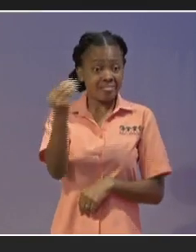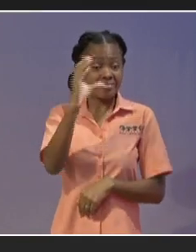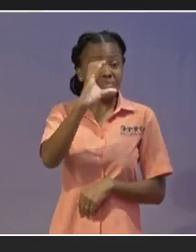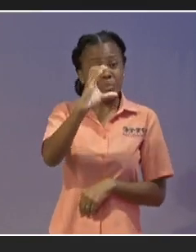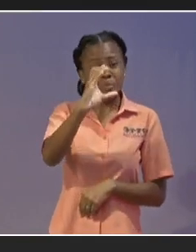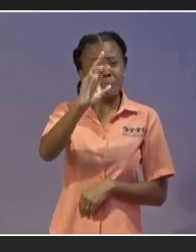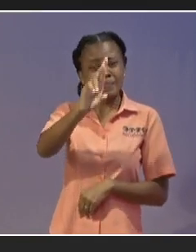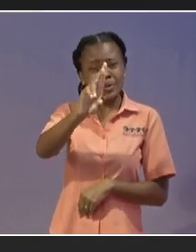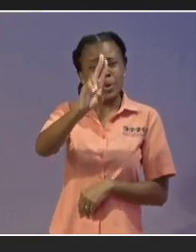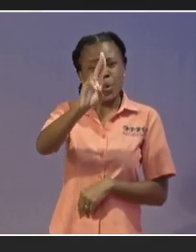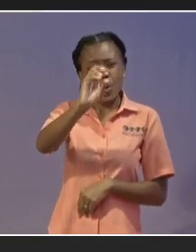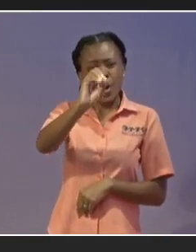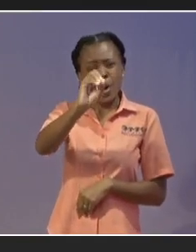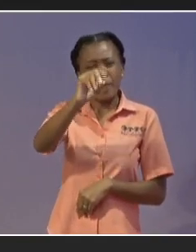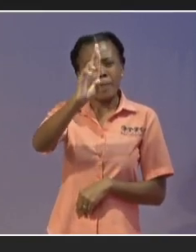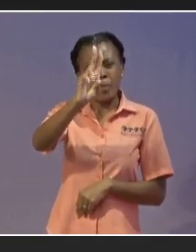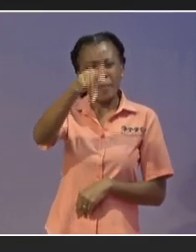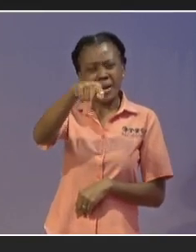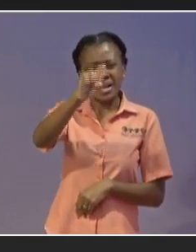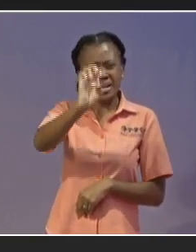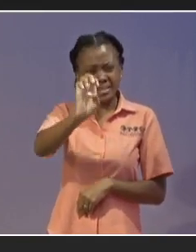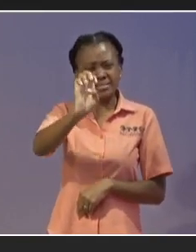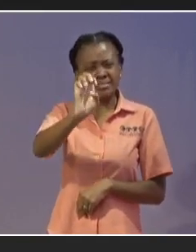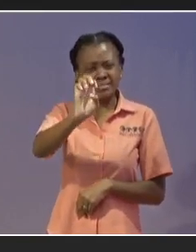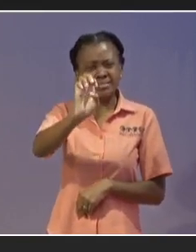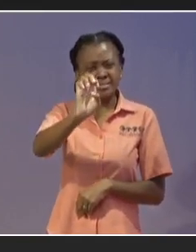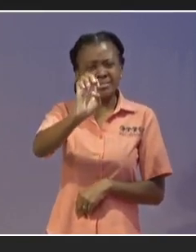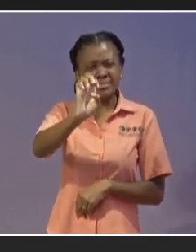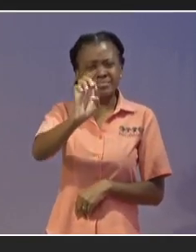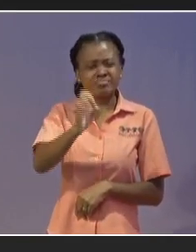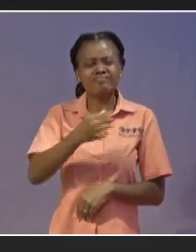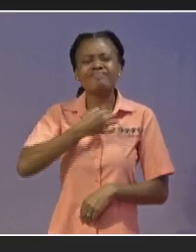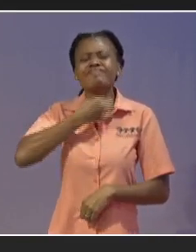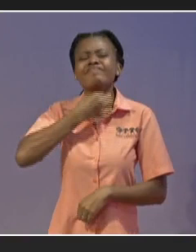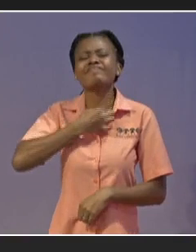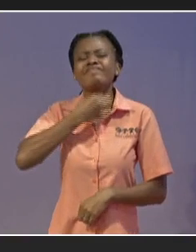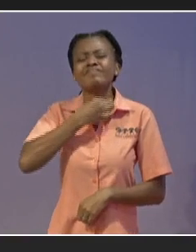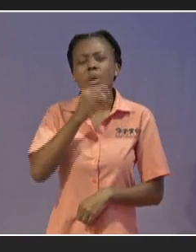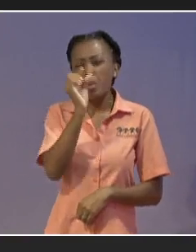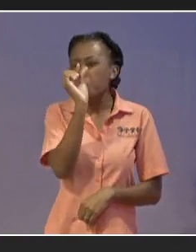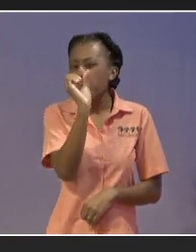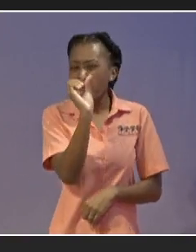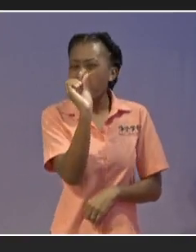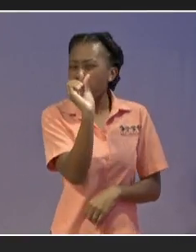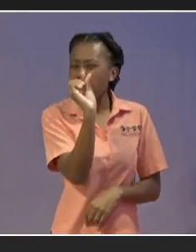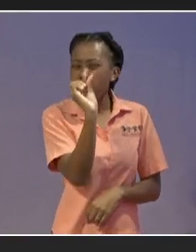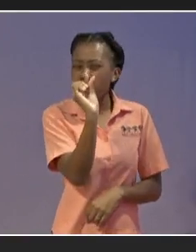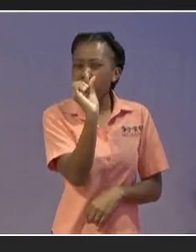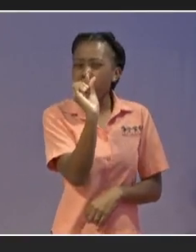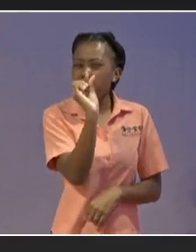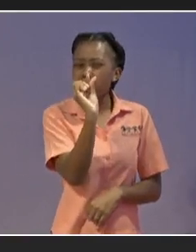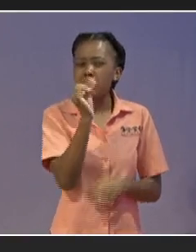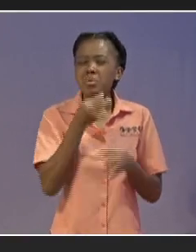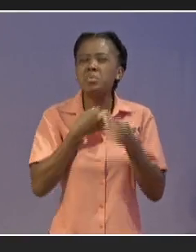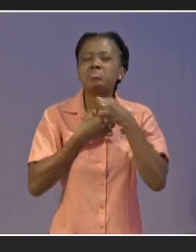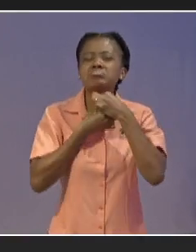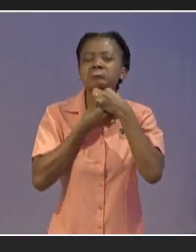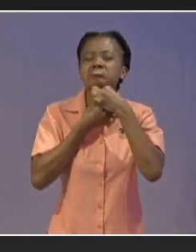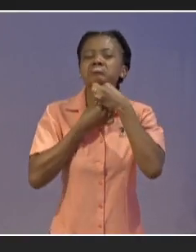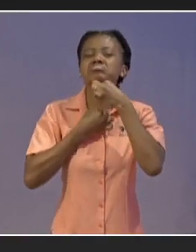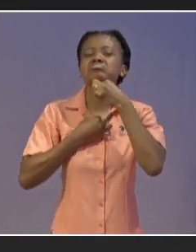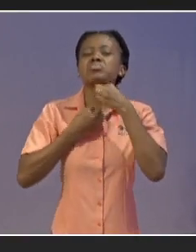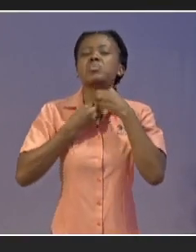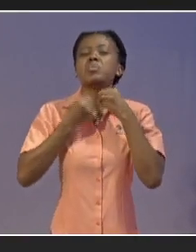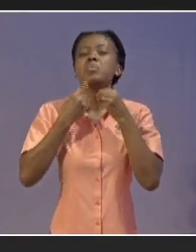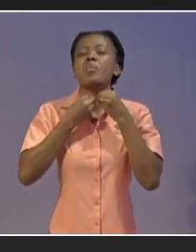the upper airway in the child, already small, becomes a bit inflamed, and so they can't breathe as much. And so they might present with this